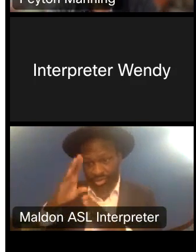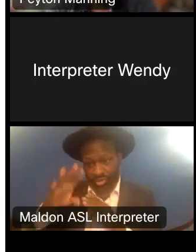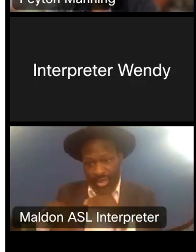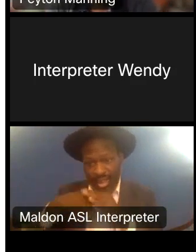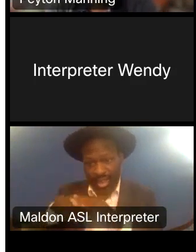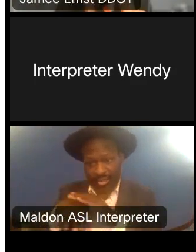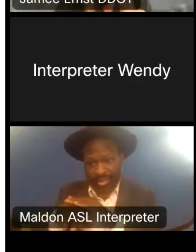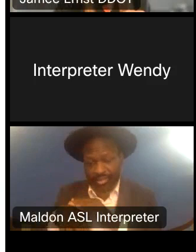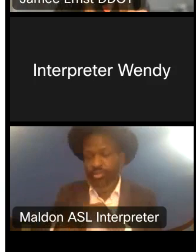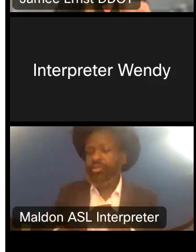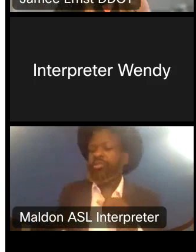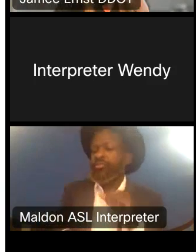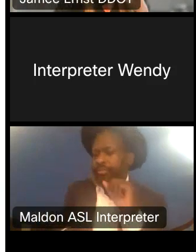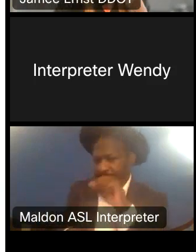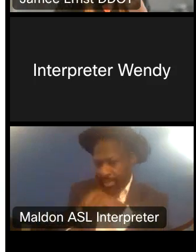Yes.